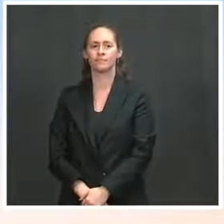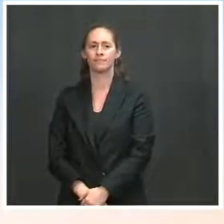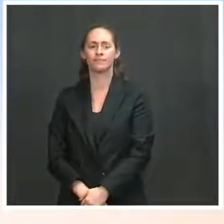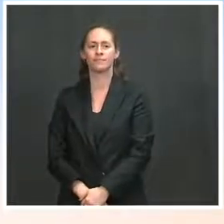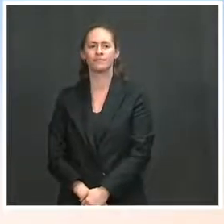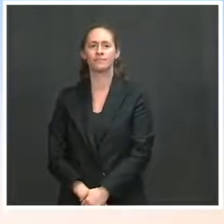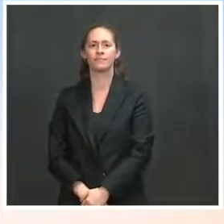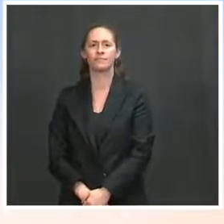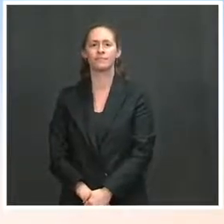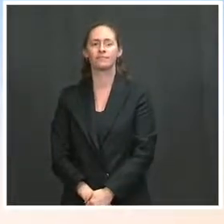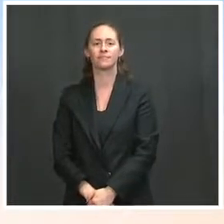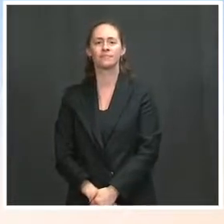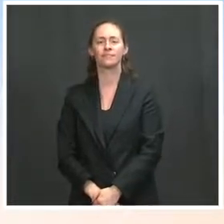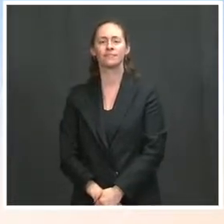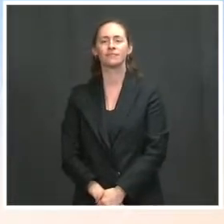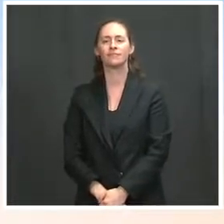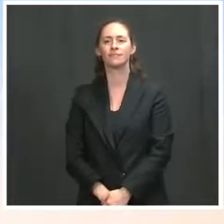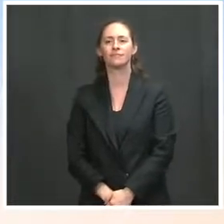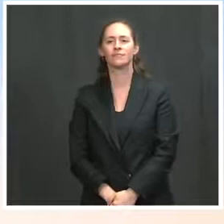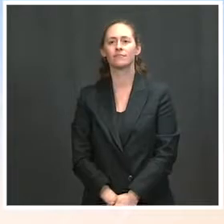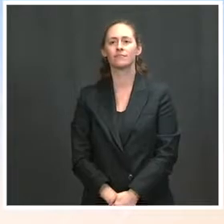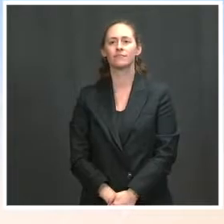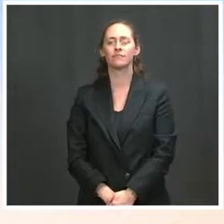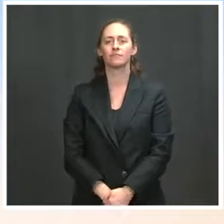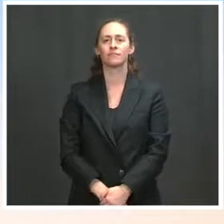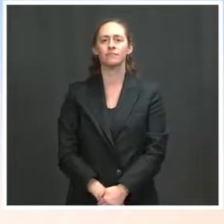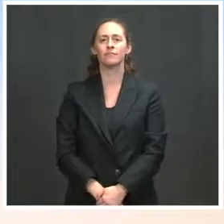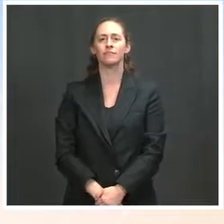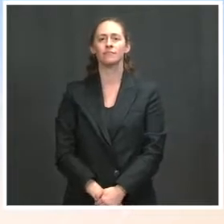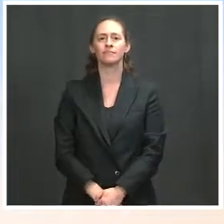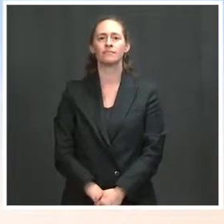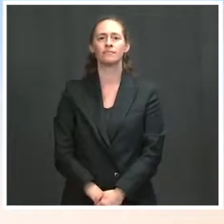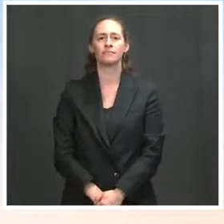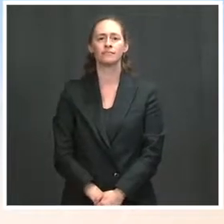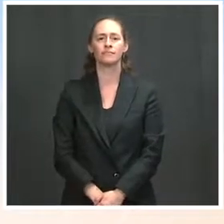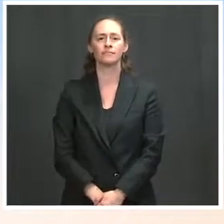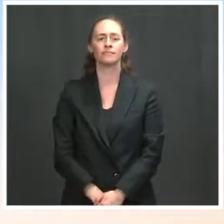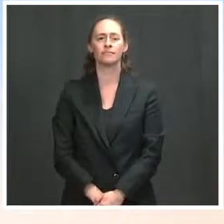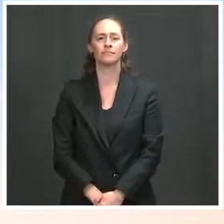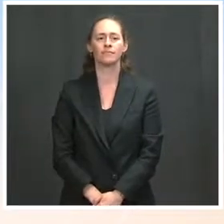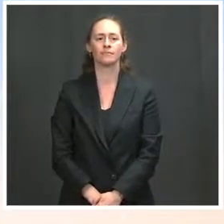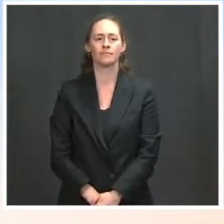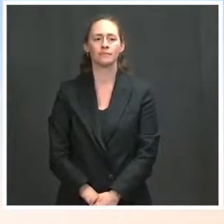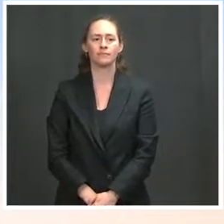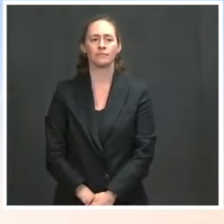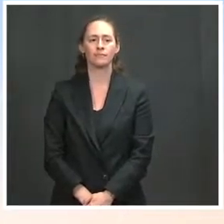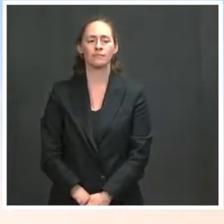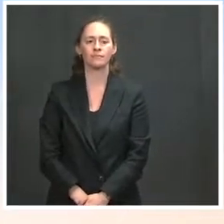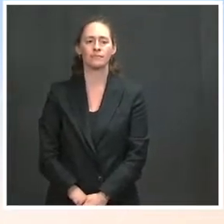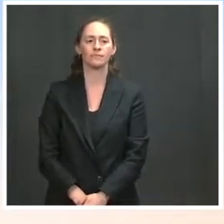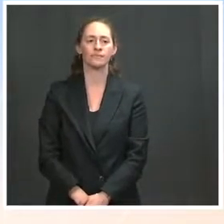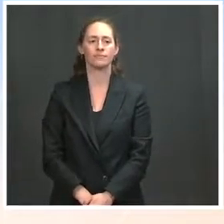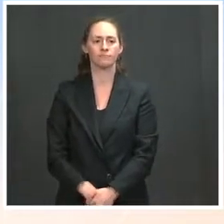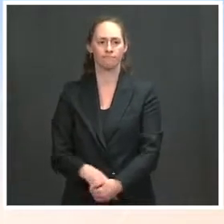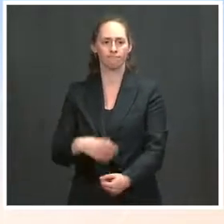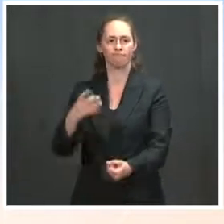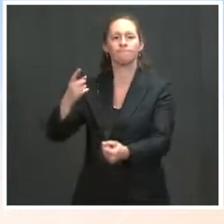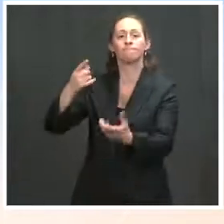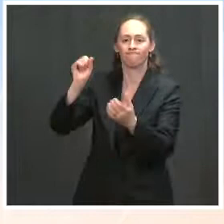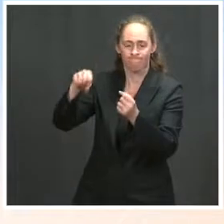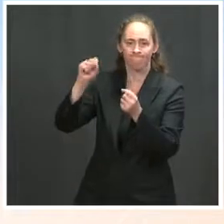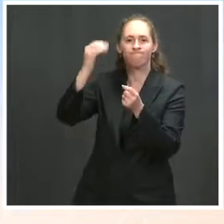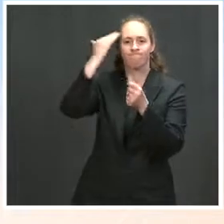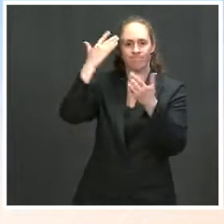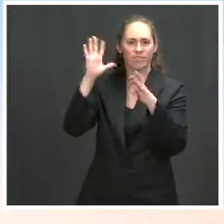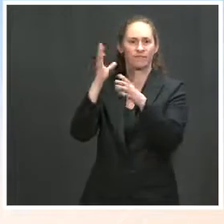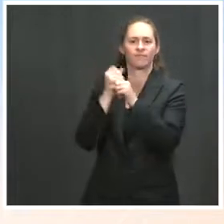the opening statement, we received a statement on the origins of COVID-19 from the president, where he said, among other things, that this report may include specific questions